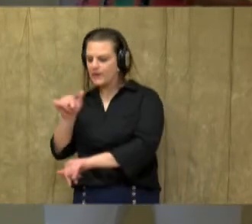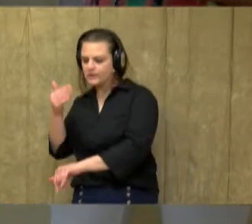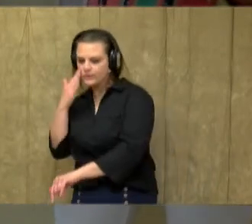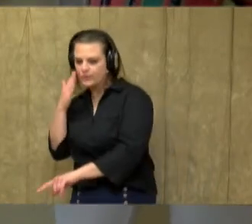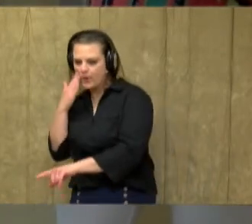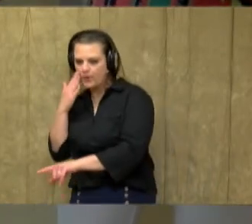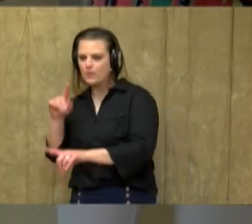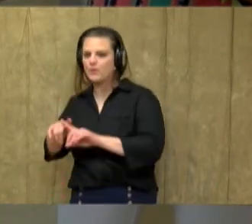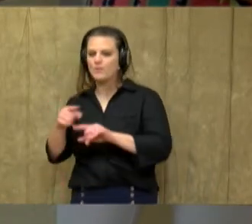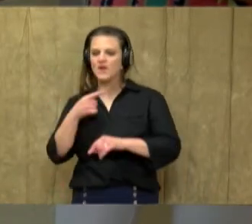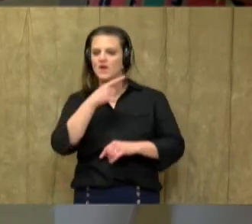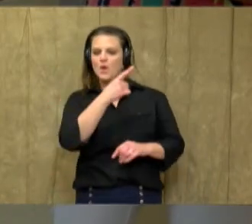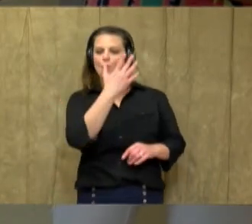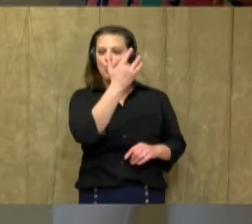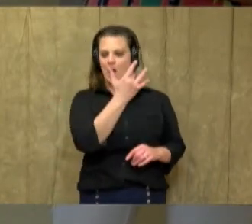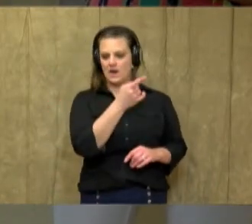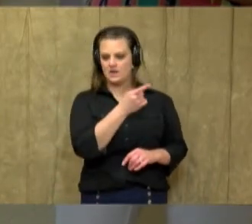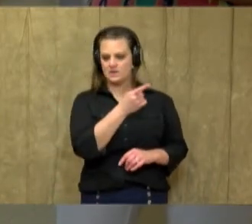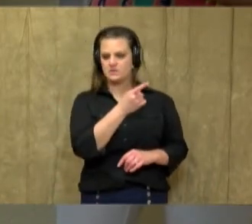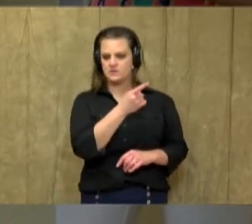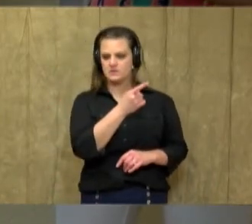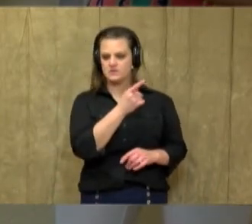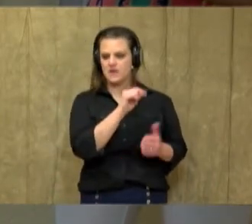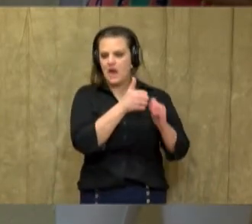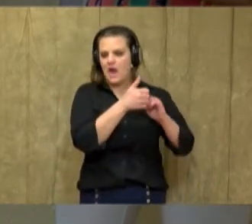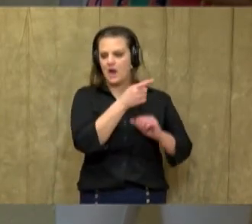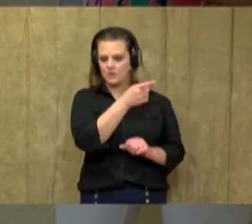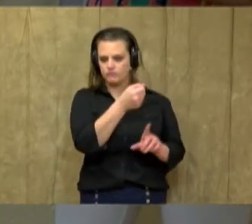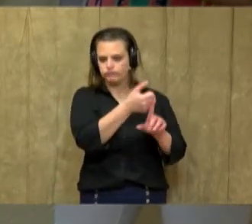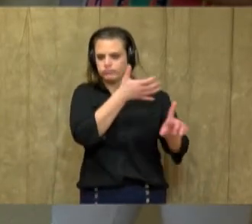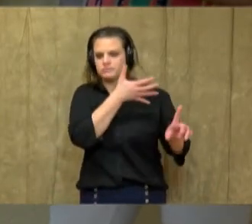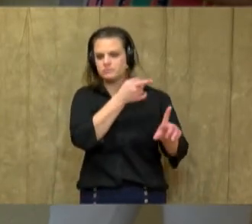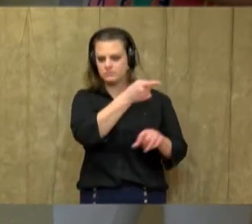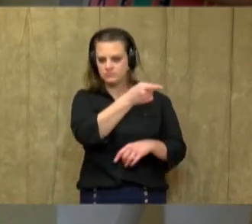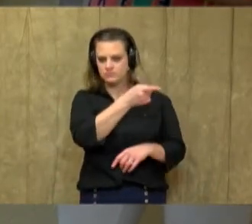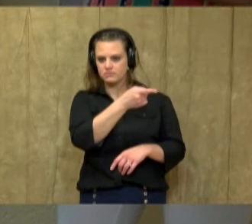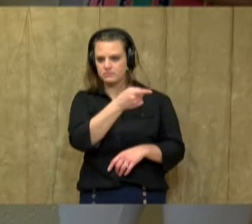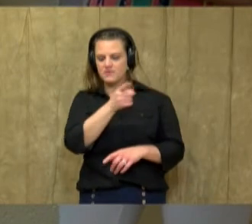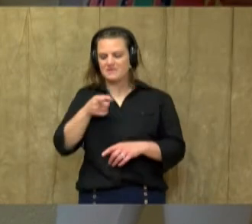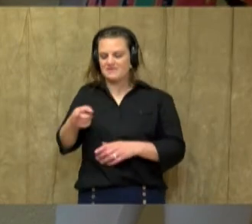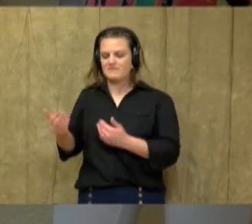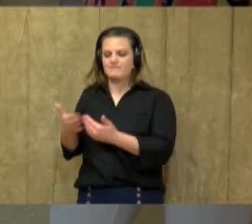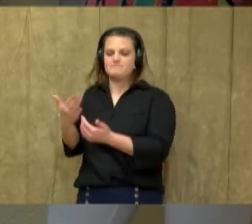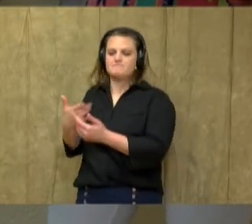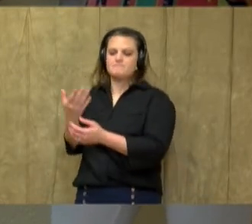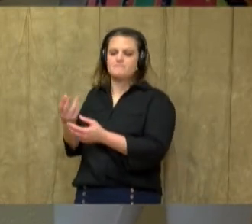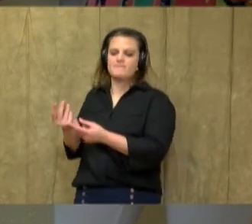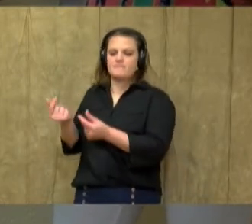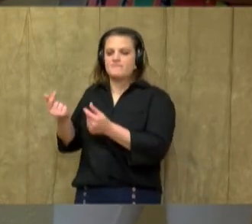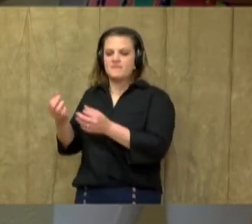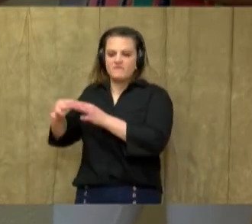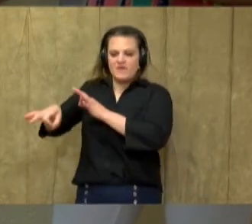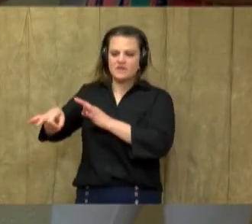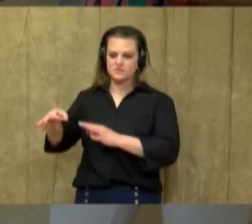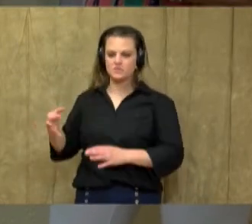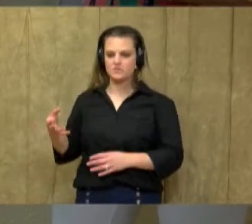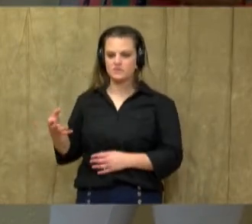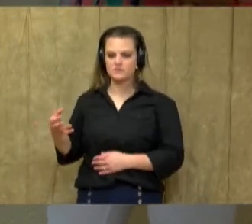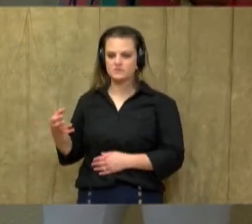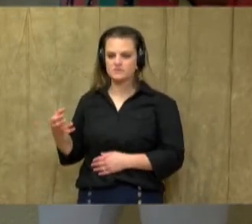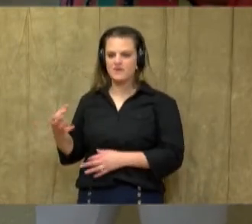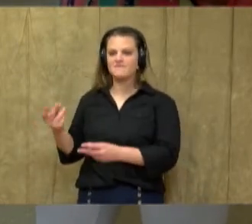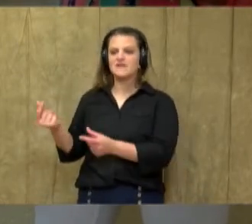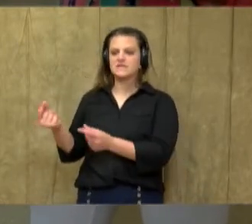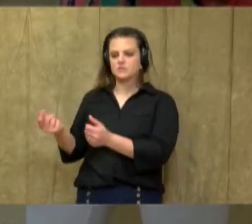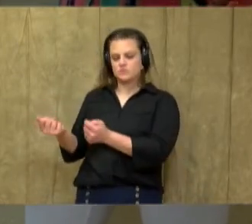this is the fast way to do it. Notice that 4/15 is much smaller